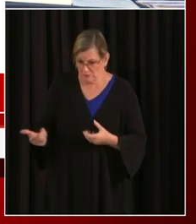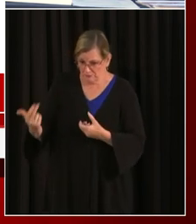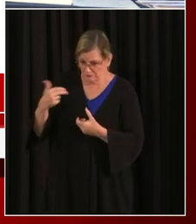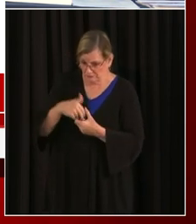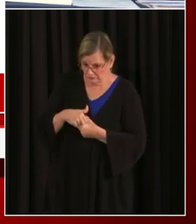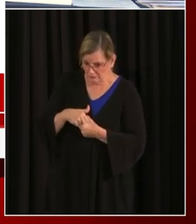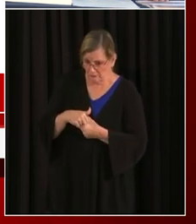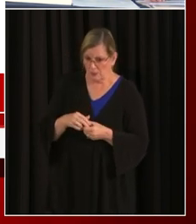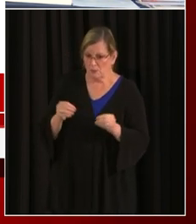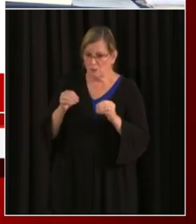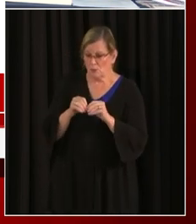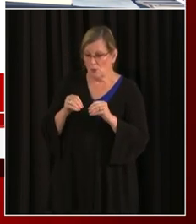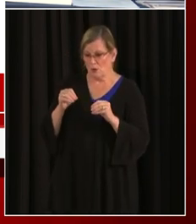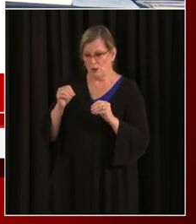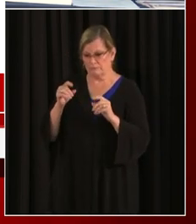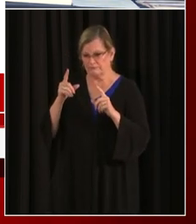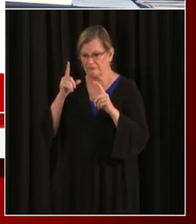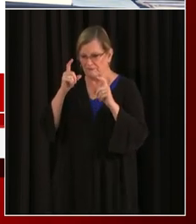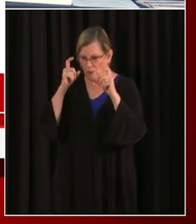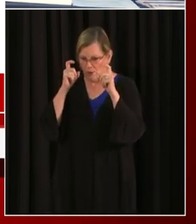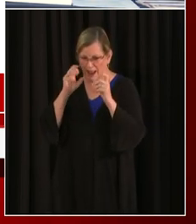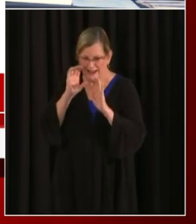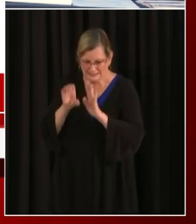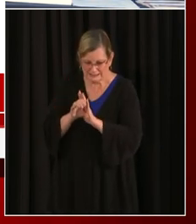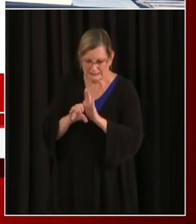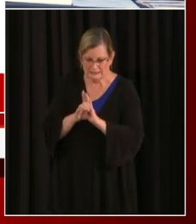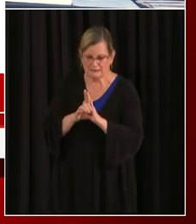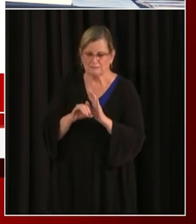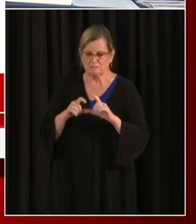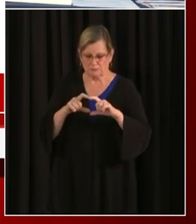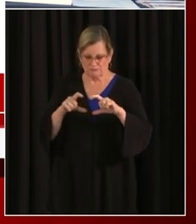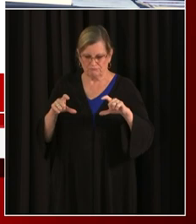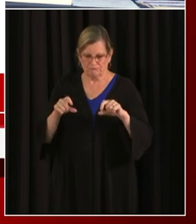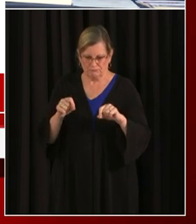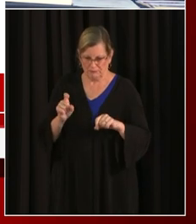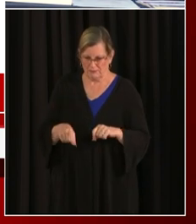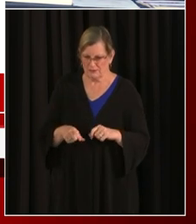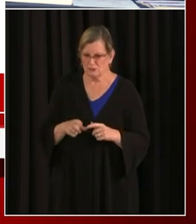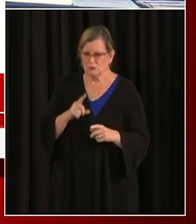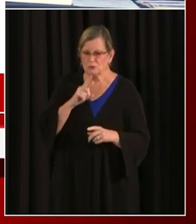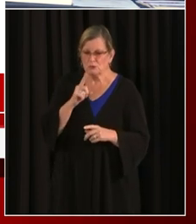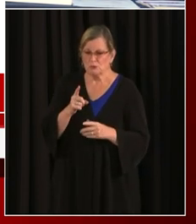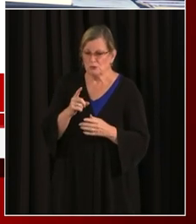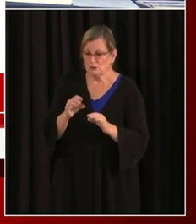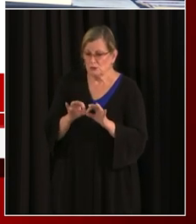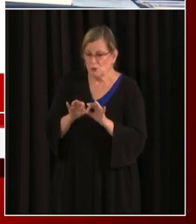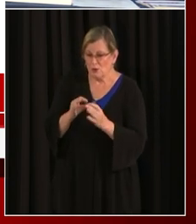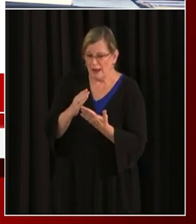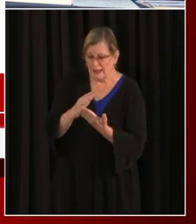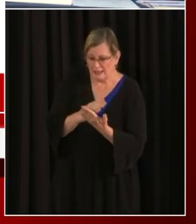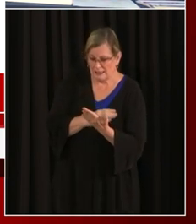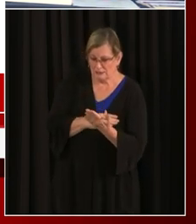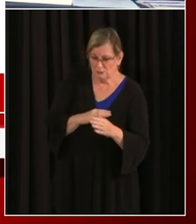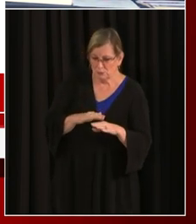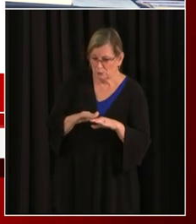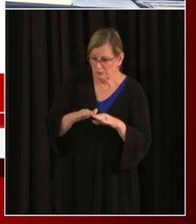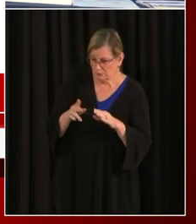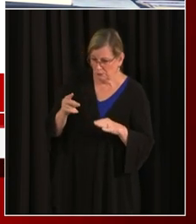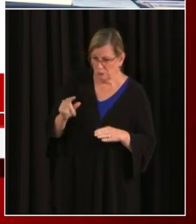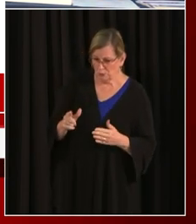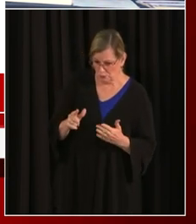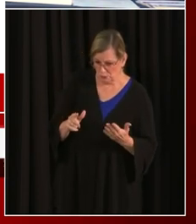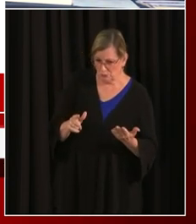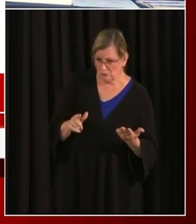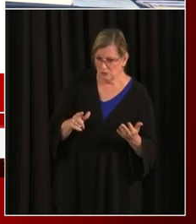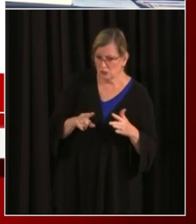photo ID. This is just a list of our indoor swimming pools. So we'll actually get to 7 by December. We're going to start